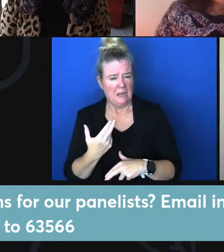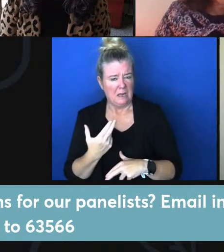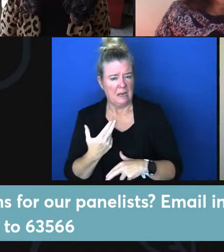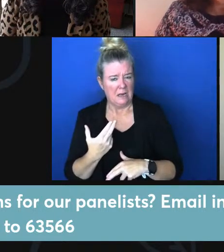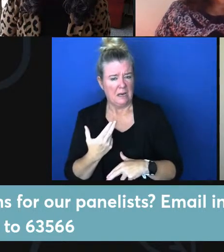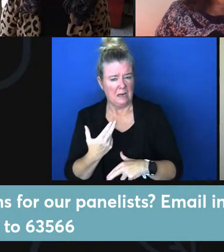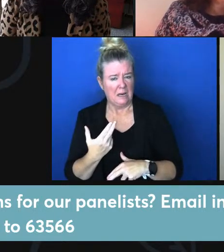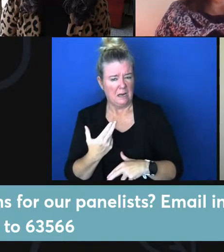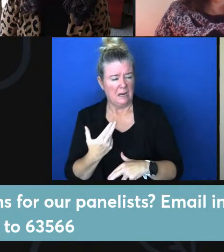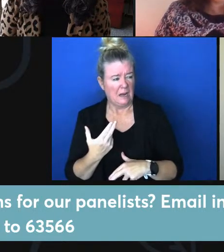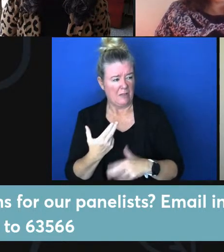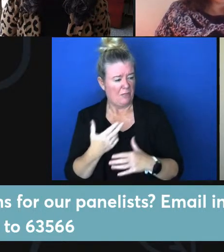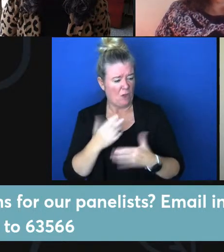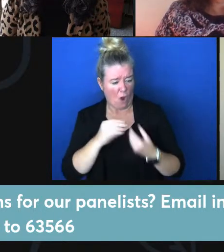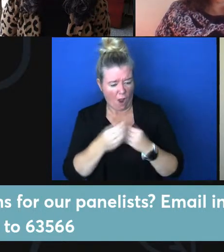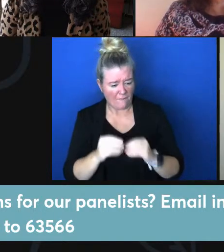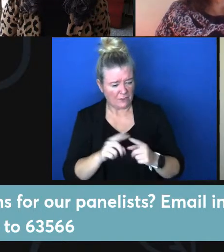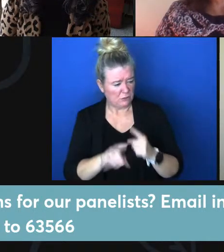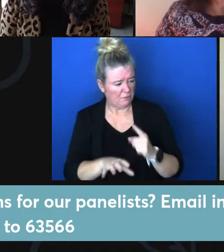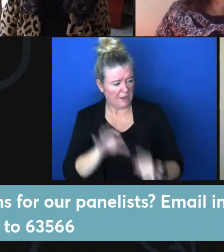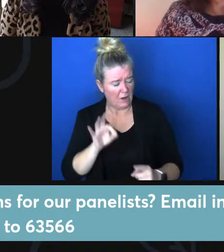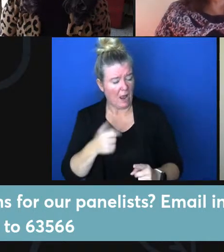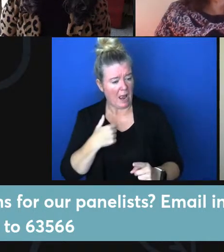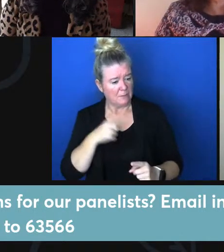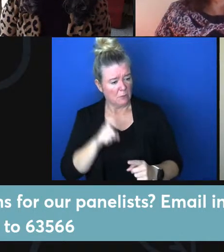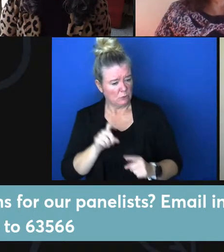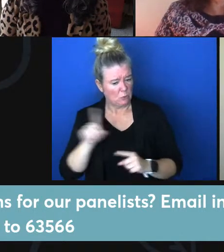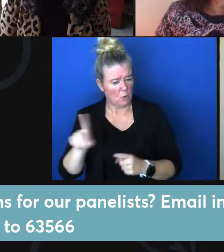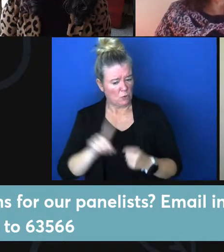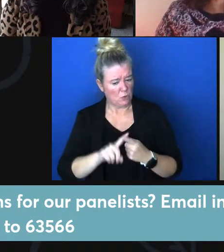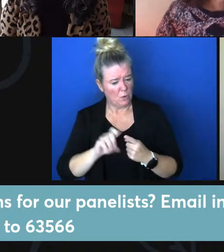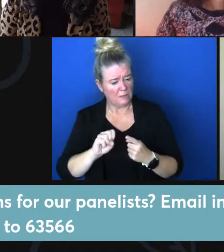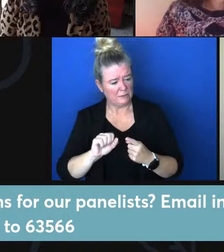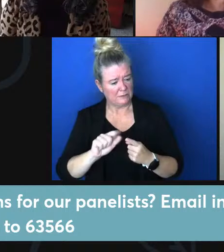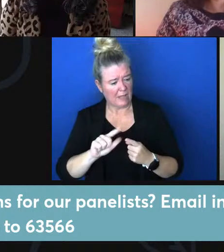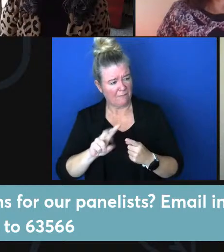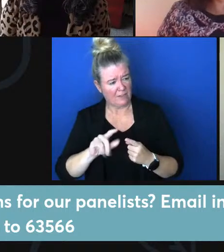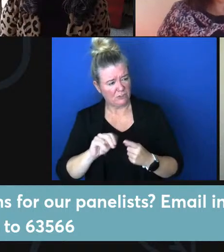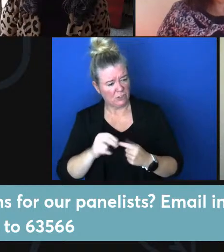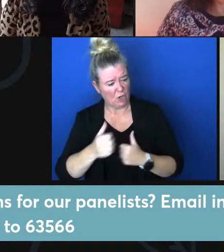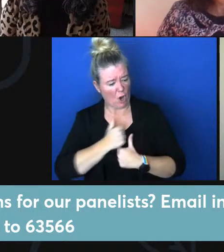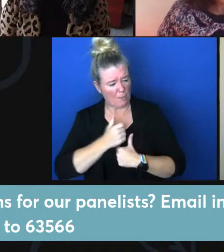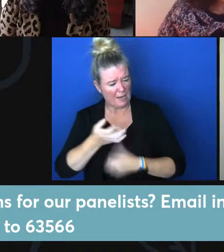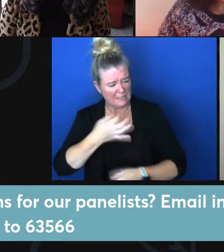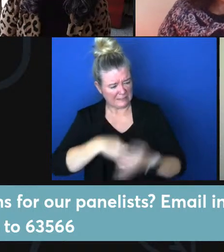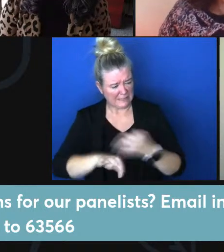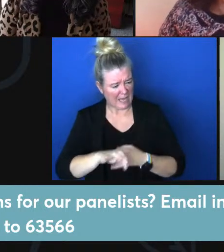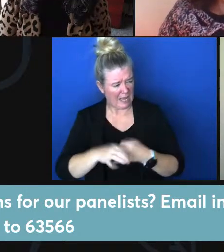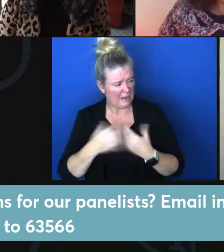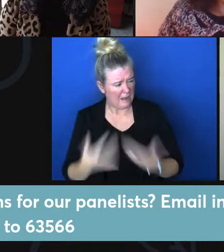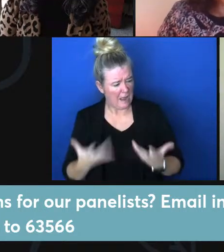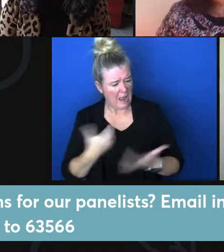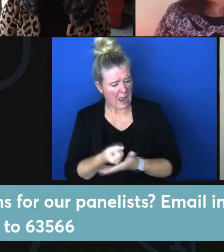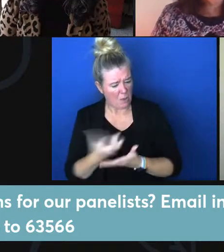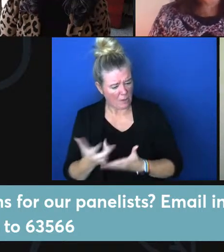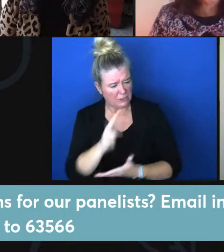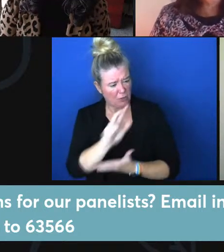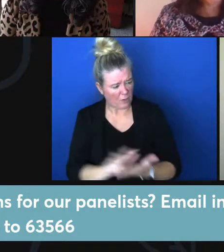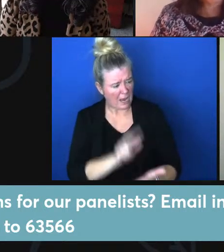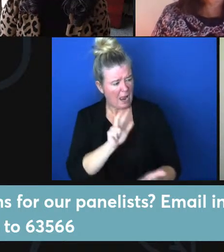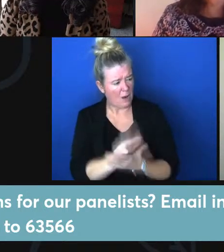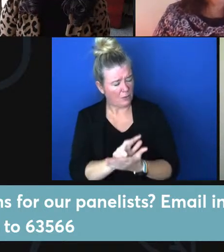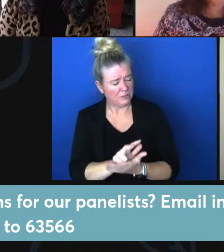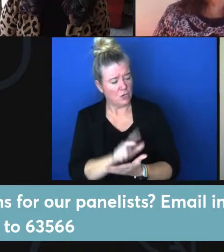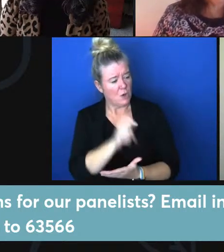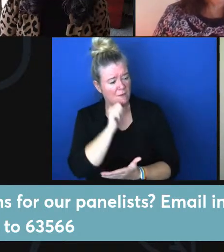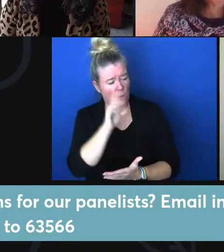the Hara's office only to find out that I was supposed to go to Salvation Army instead, you know, and I wasted 3 hours. Terri, you have